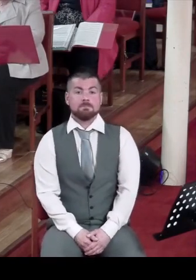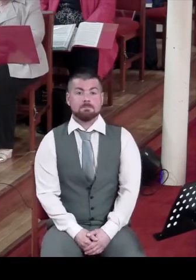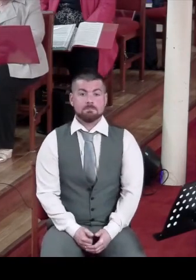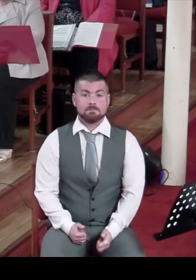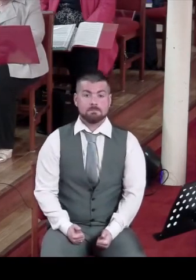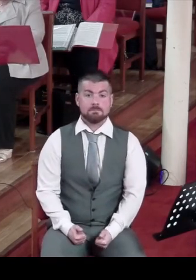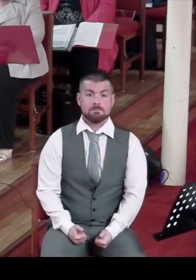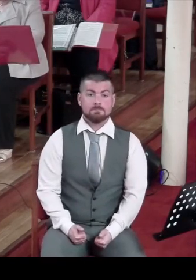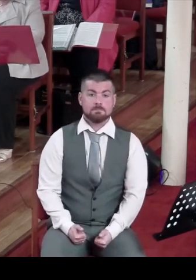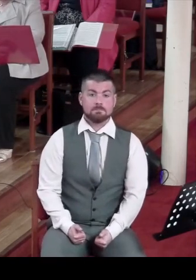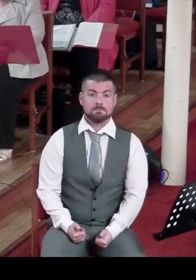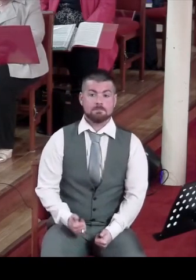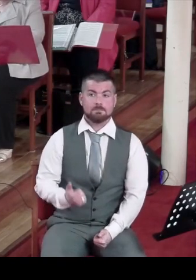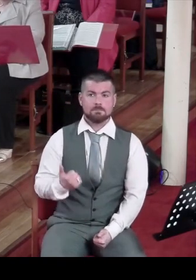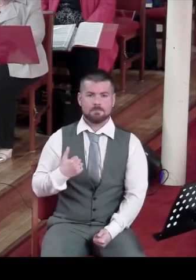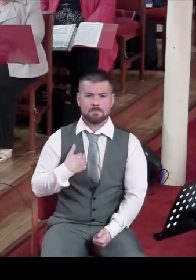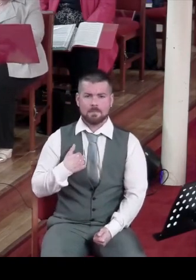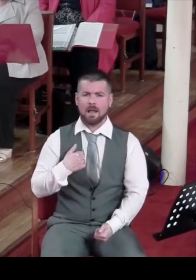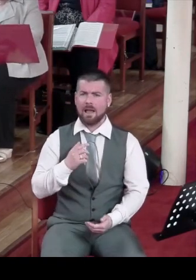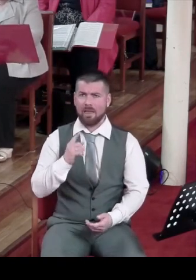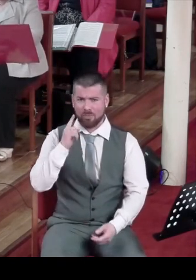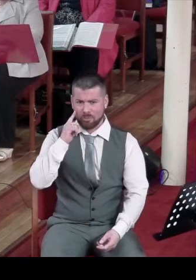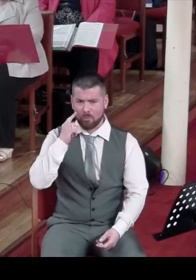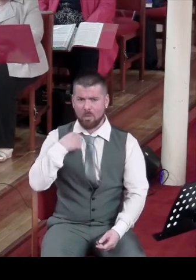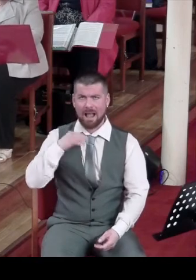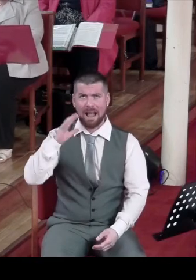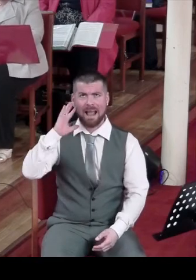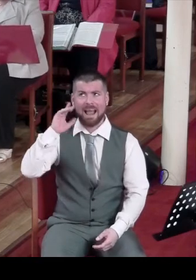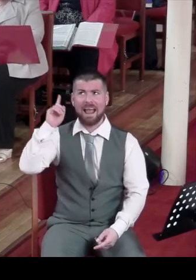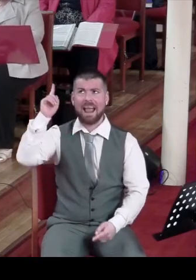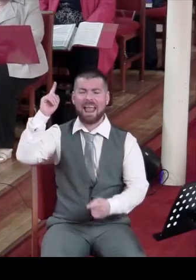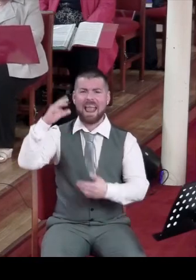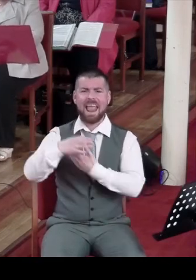Folks, I could have sworn that I even heard the angels joining in there for a moment.